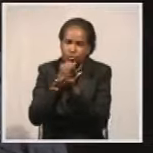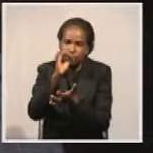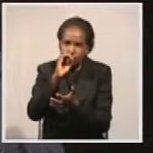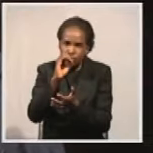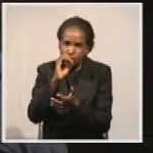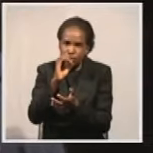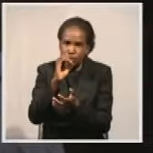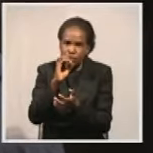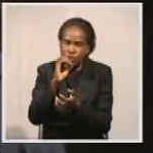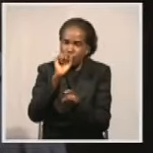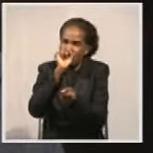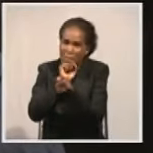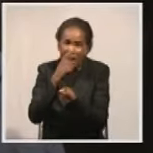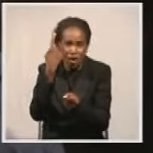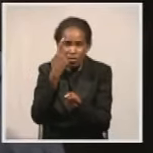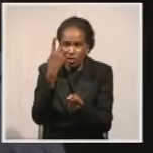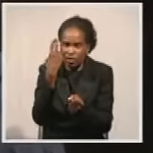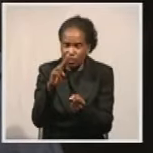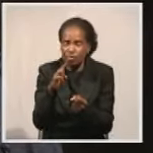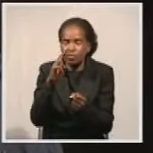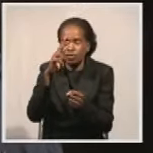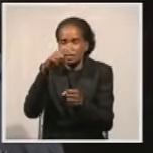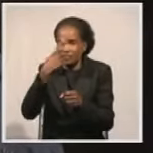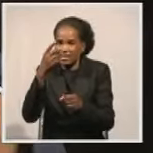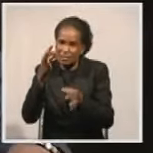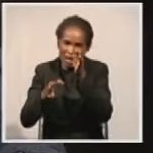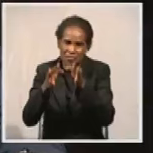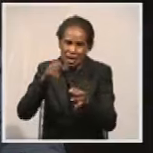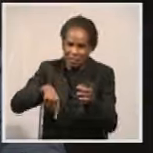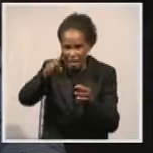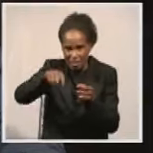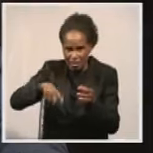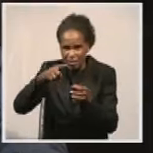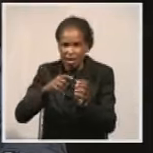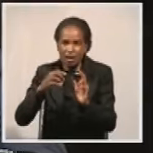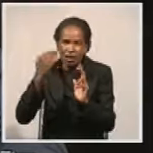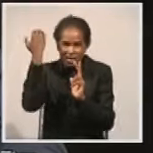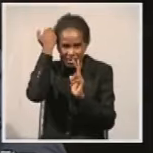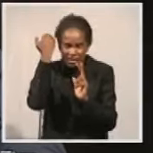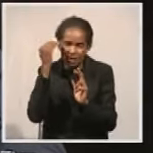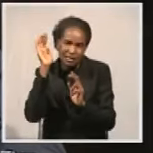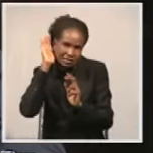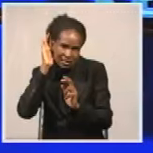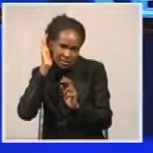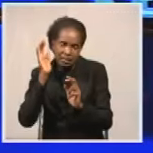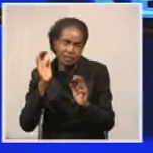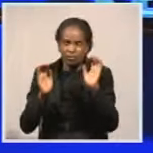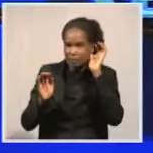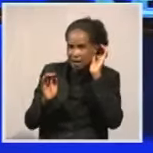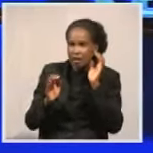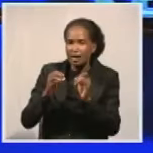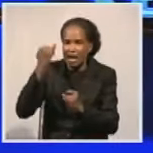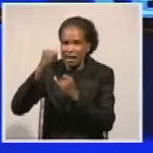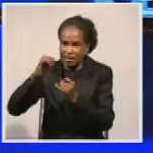any arbitrary arrest in the Republic of Namibia, in detention, rather. Reflect on that a little bit for us. Yeah, that is